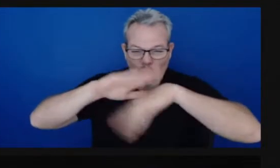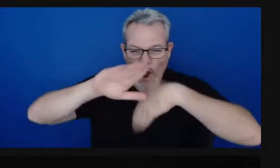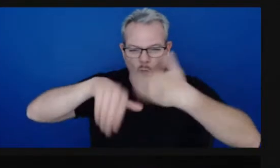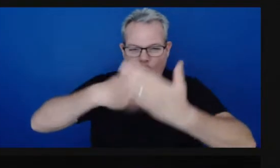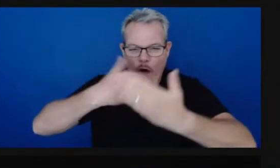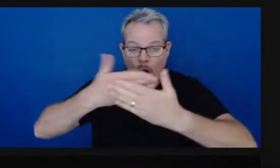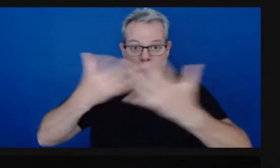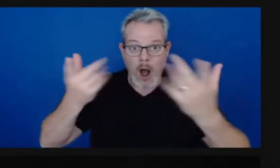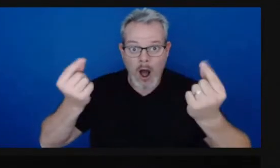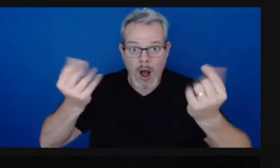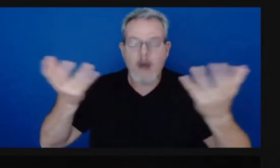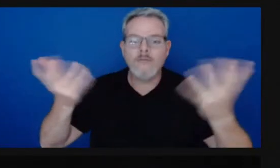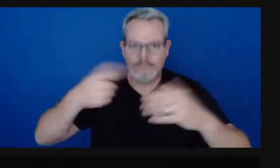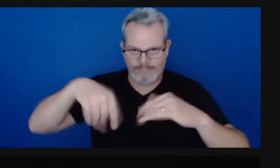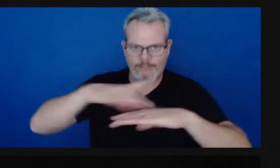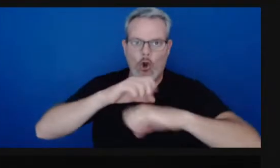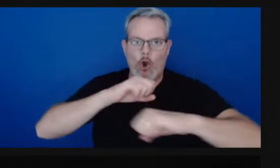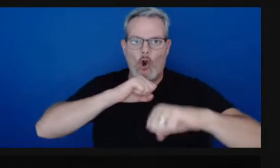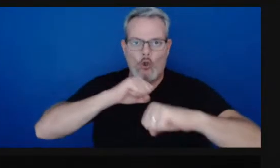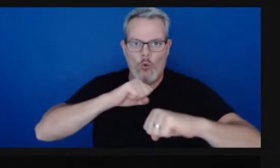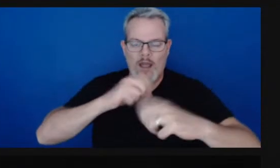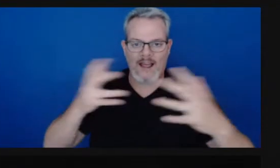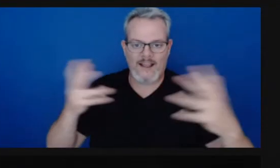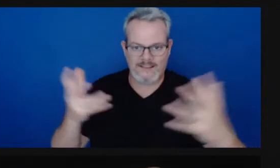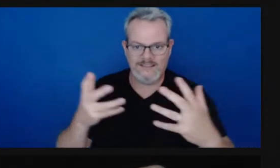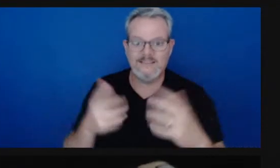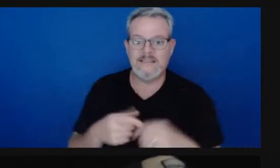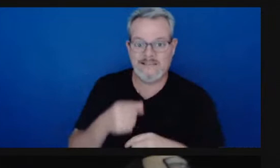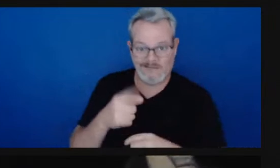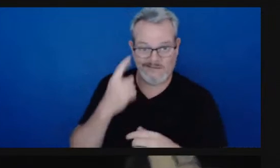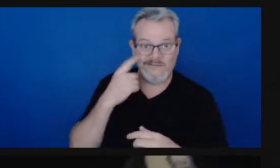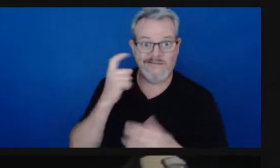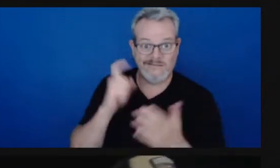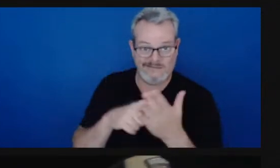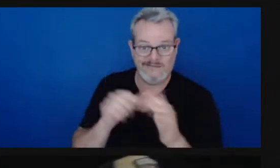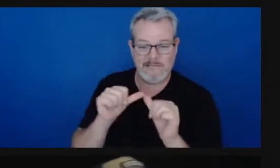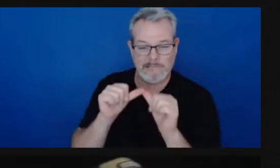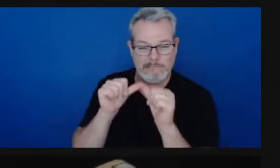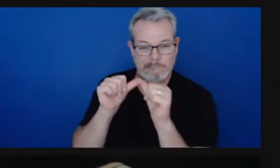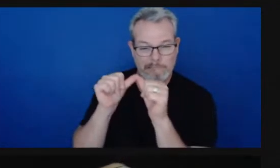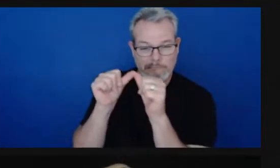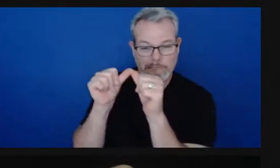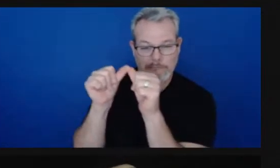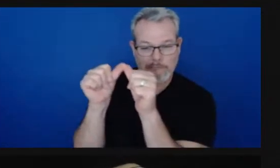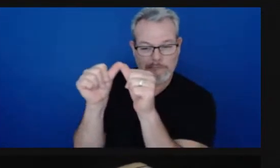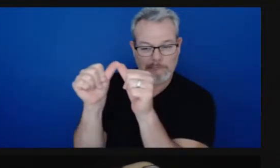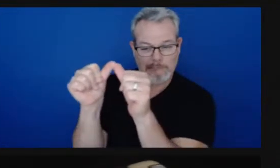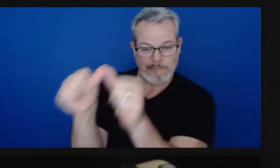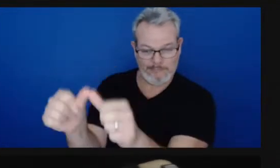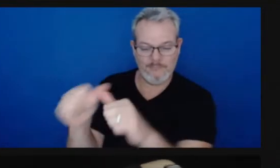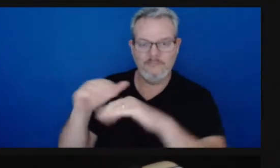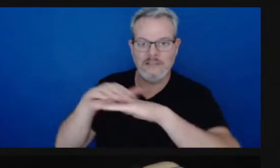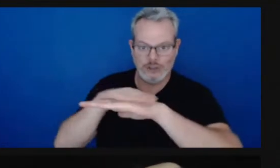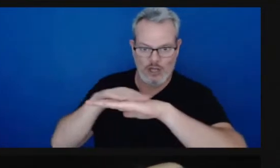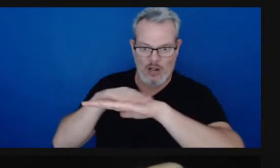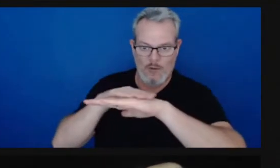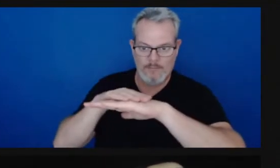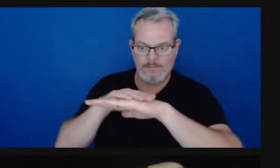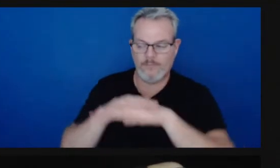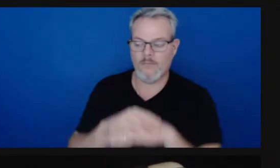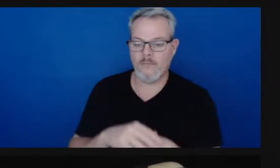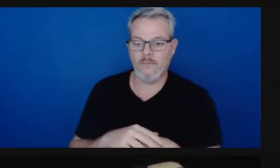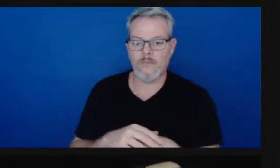are. The shallow ones, what we care about, Pahala is fairly constant down in the deep sector there. And if anything in